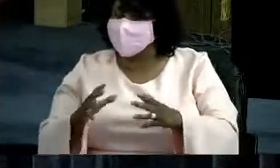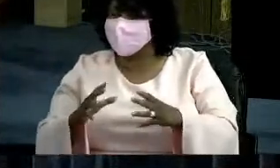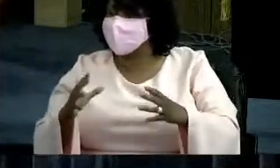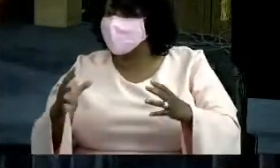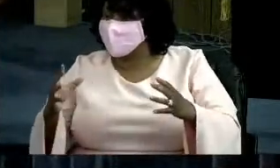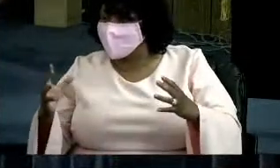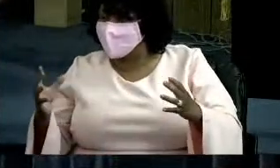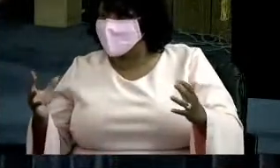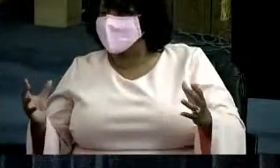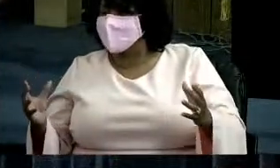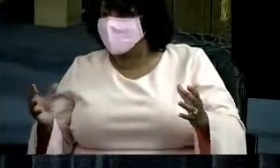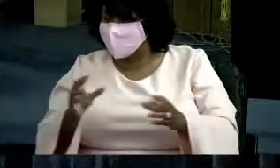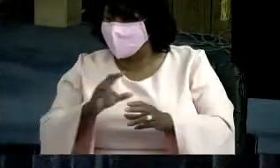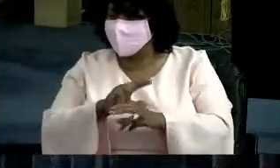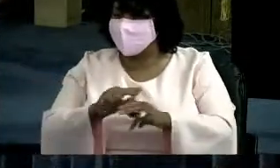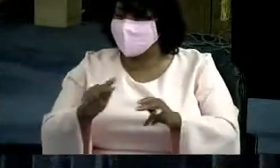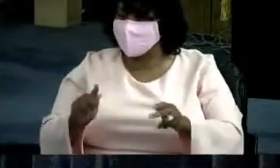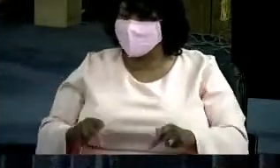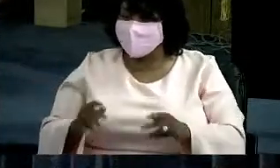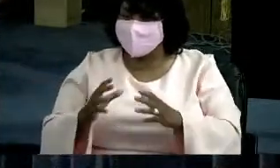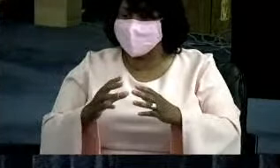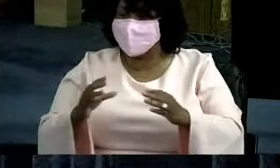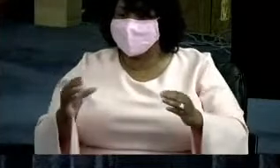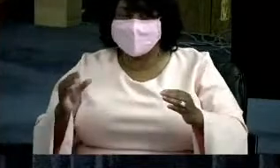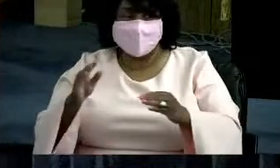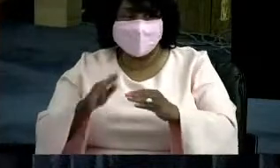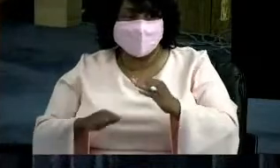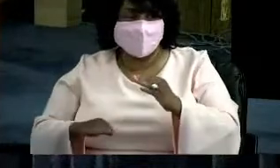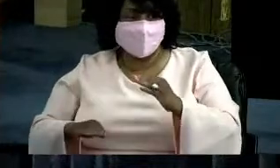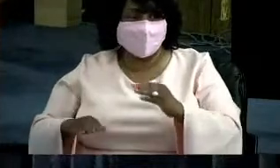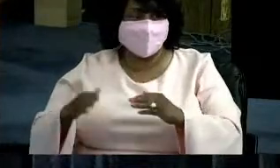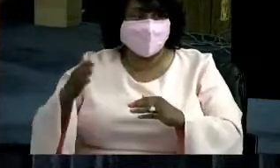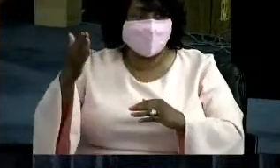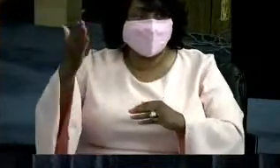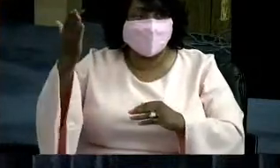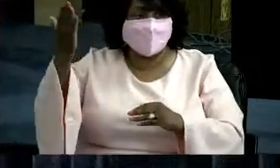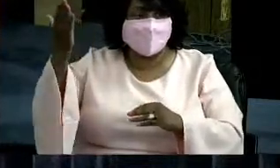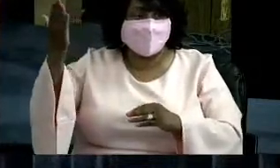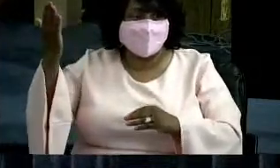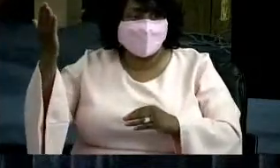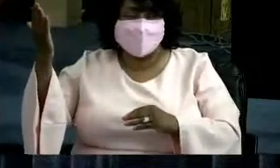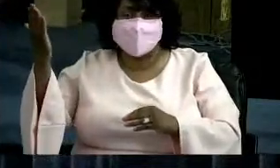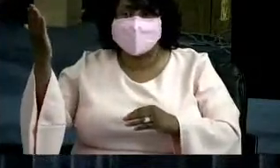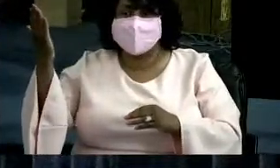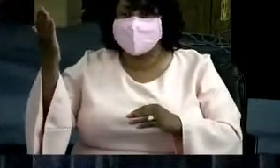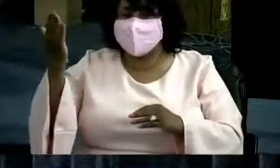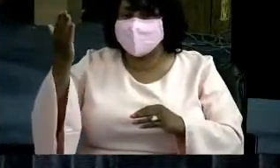nobody greater, no. Nobody greater than you.